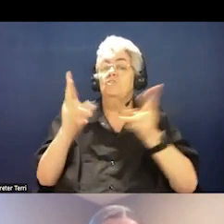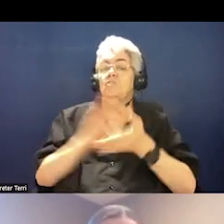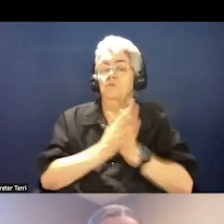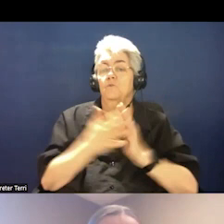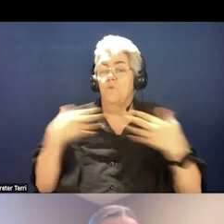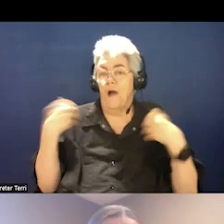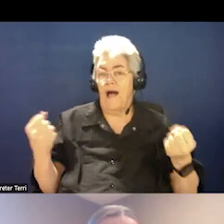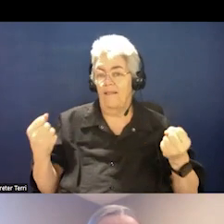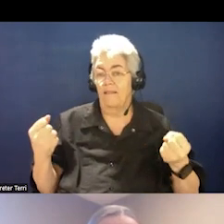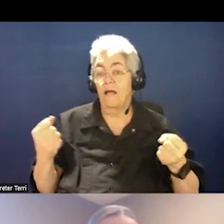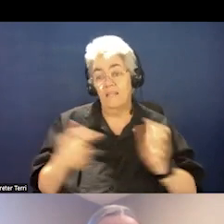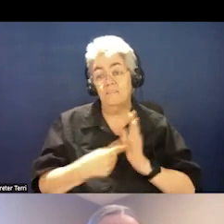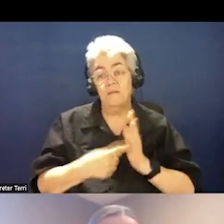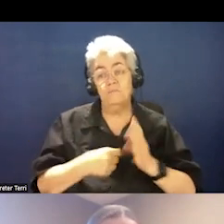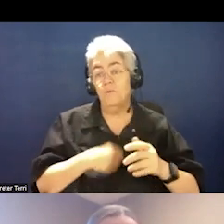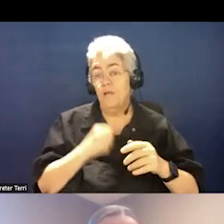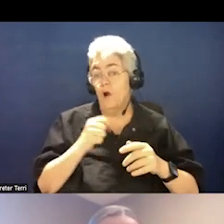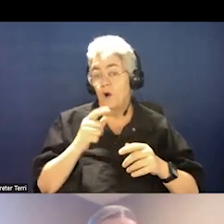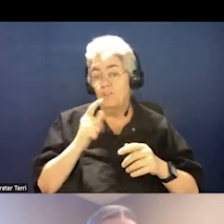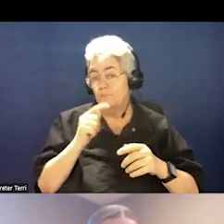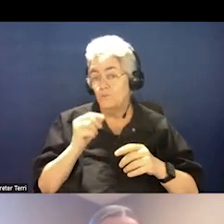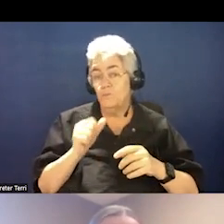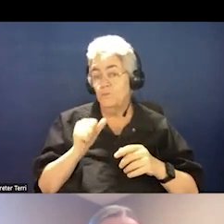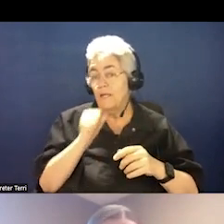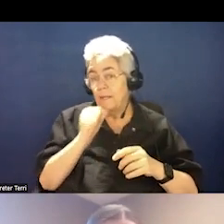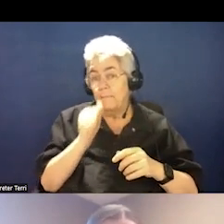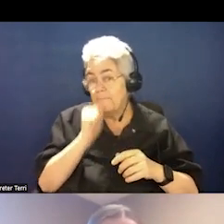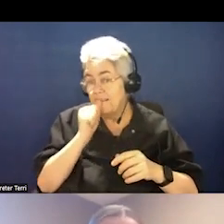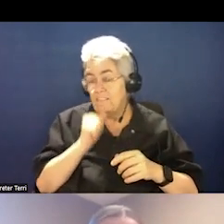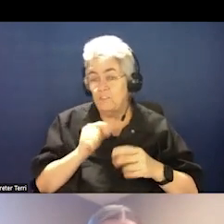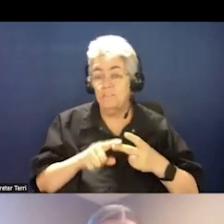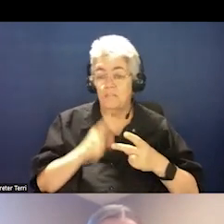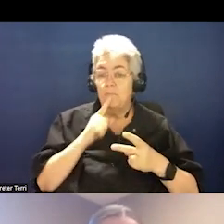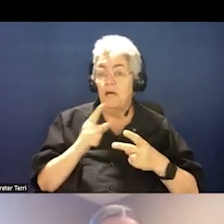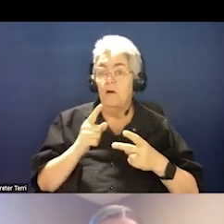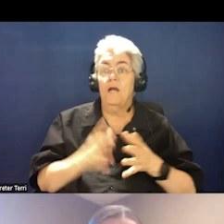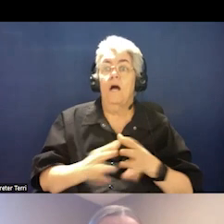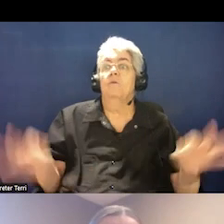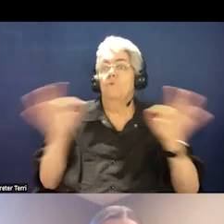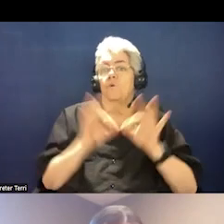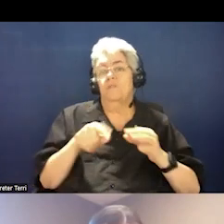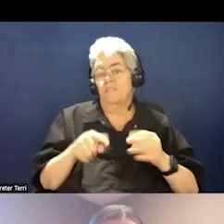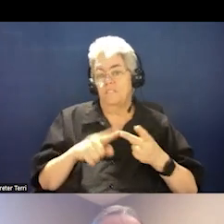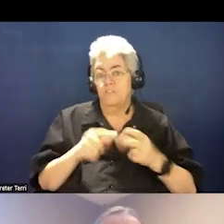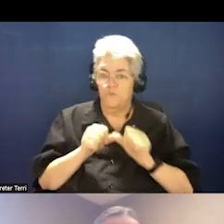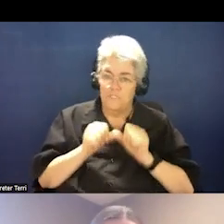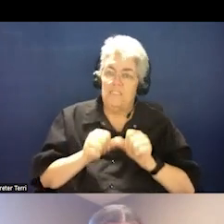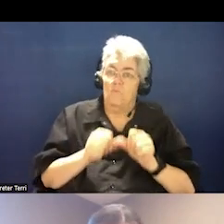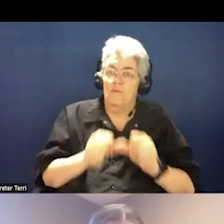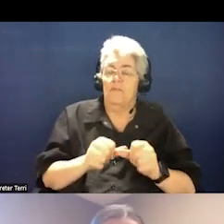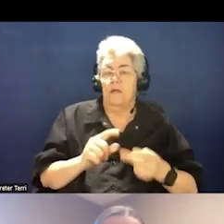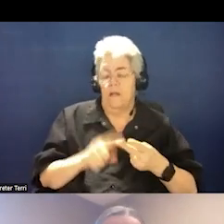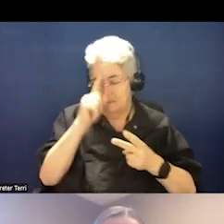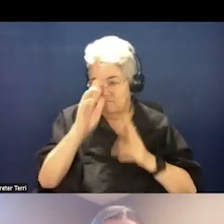we're a little impatient about making those connections, making those partnerships, but how important it is to stick with it and develop it